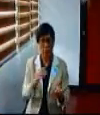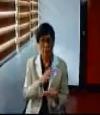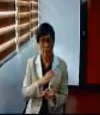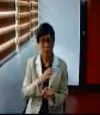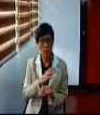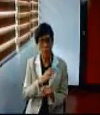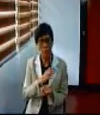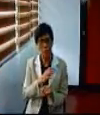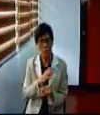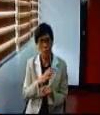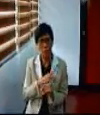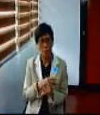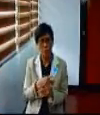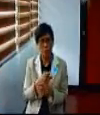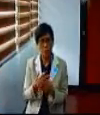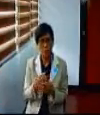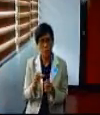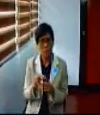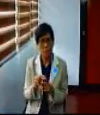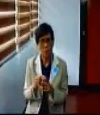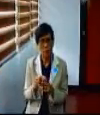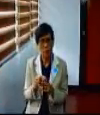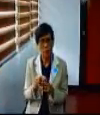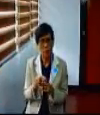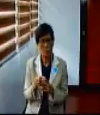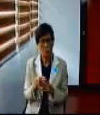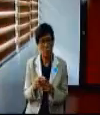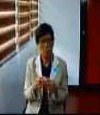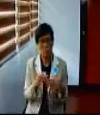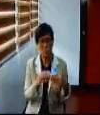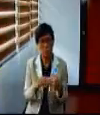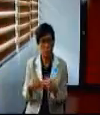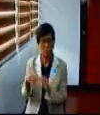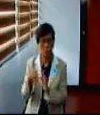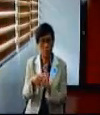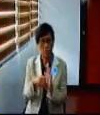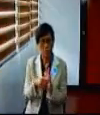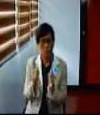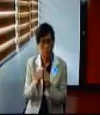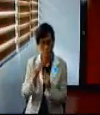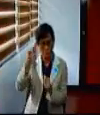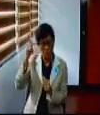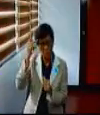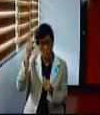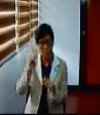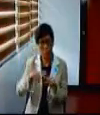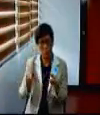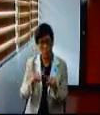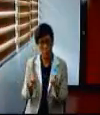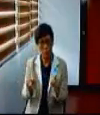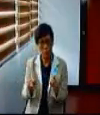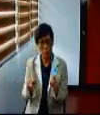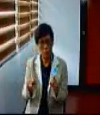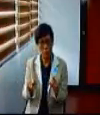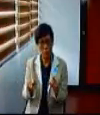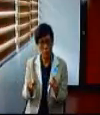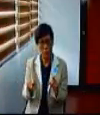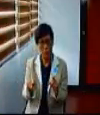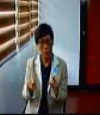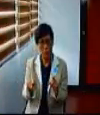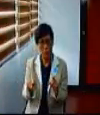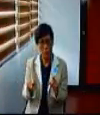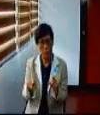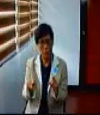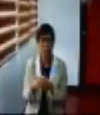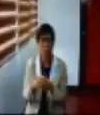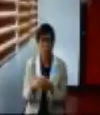it actually distances it, the Guiding Principles, from the political differences and often negotiations